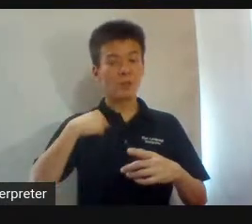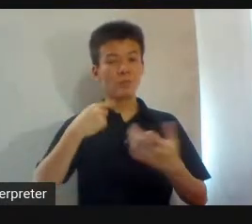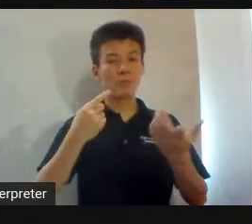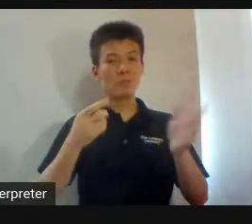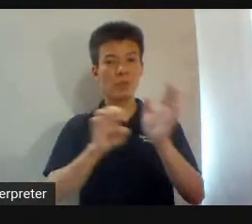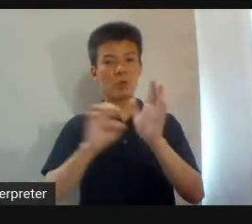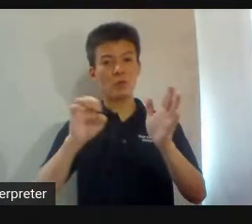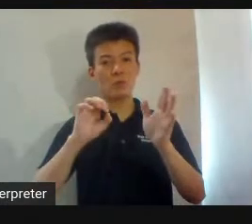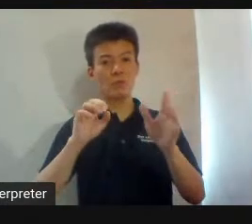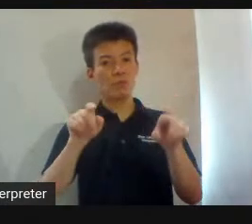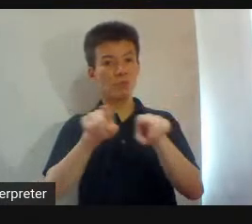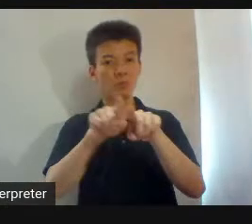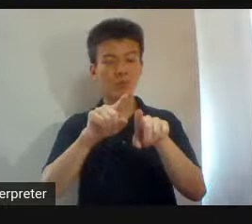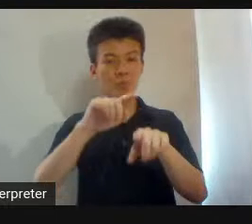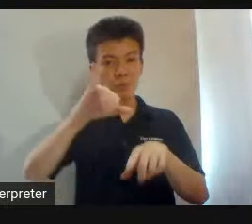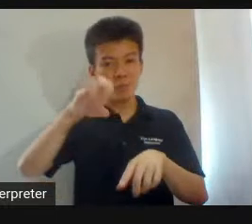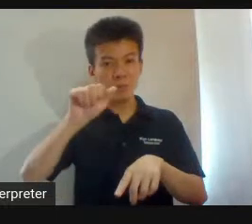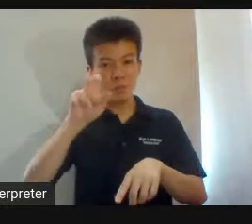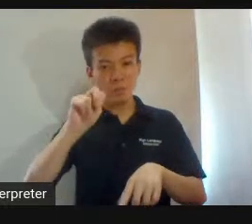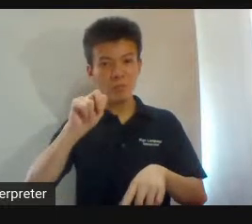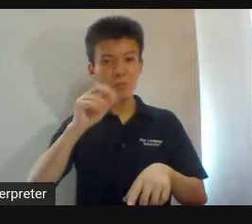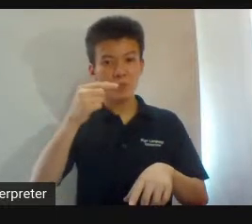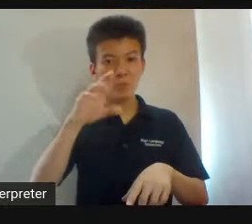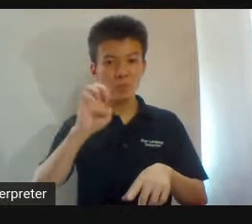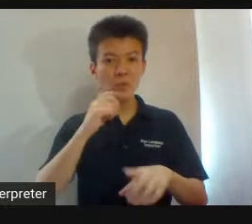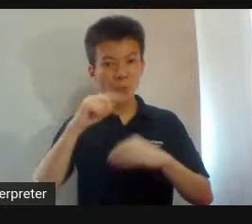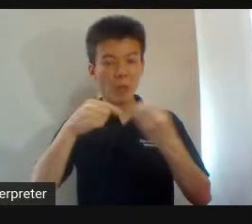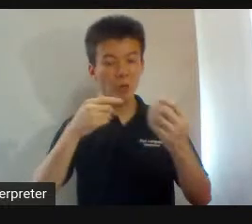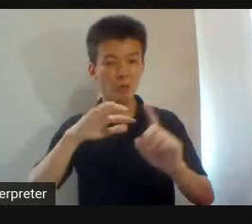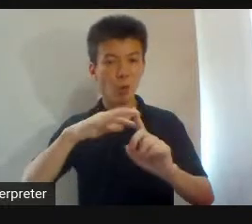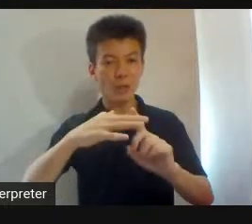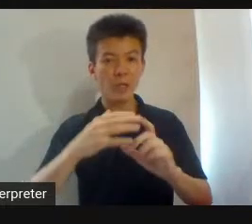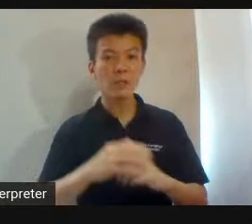what Jean and Grace are talking about. I mean, it's all about context.